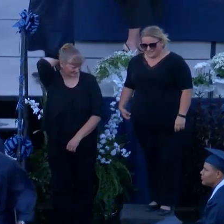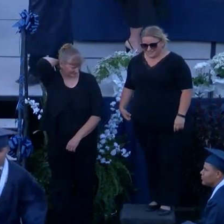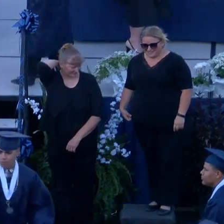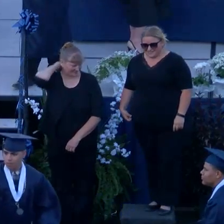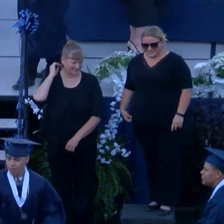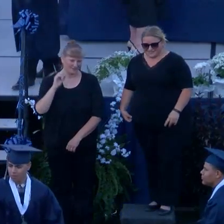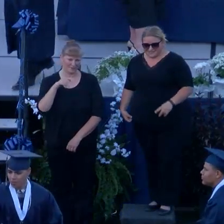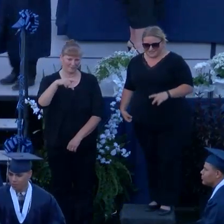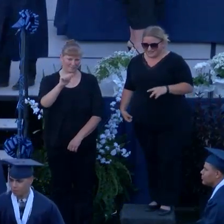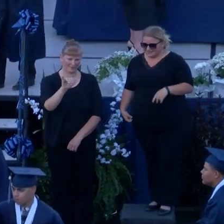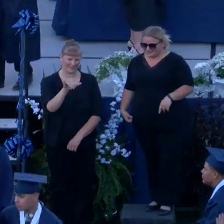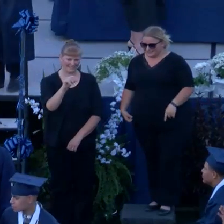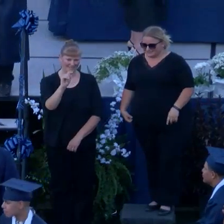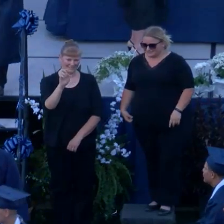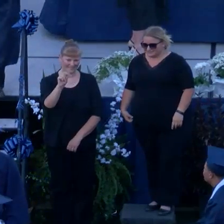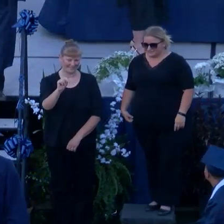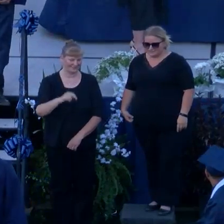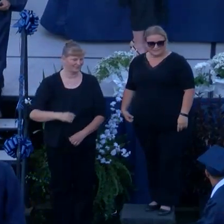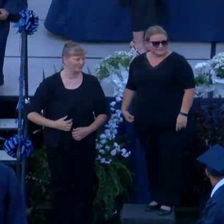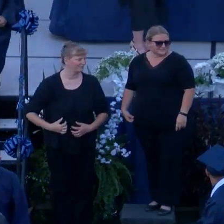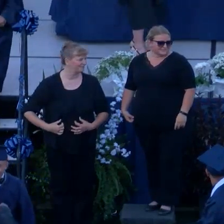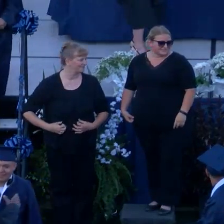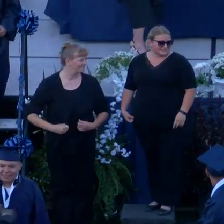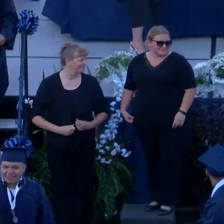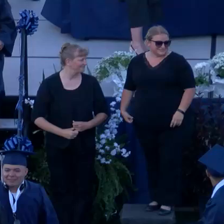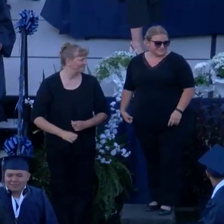Peyton Bond.